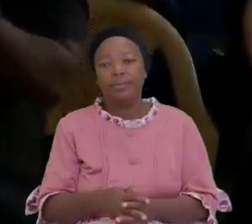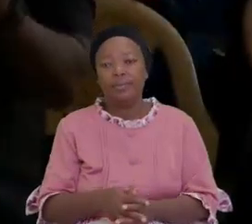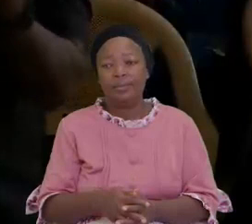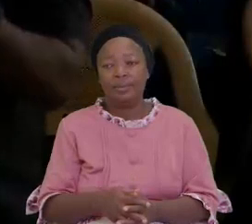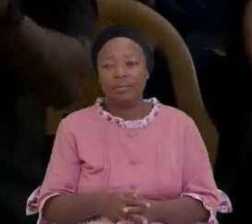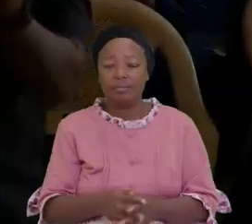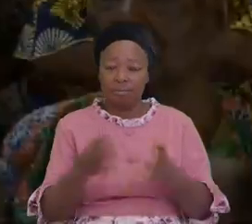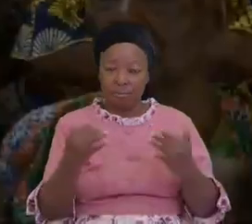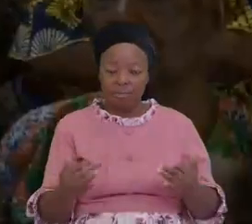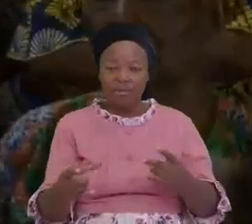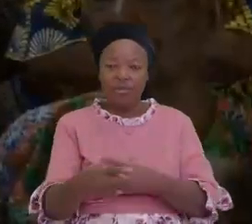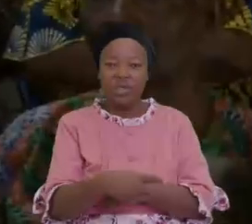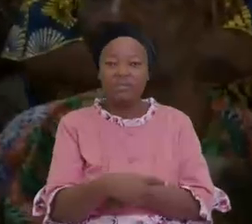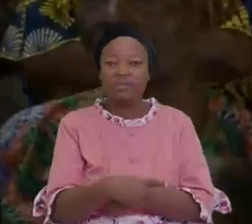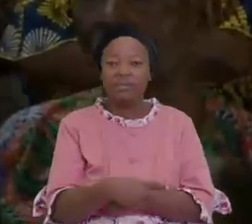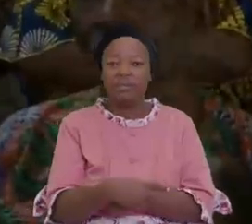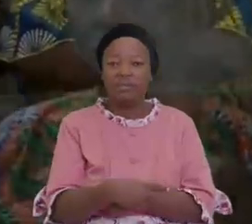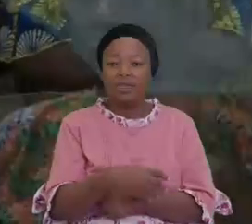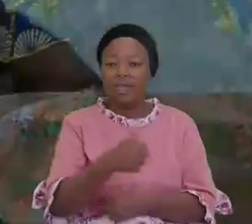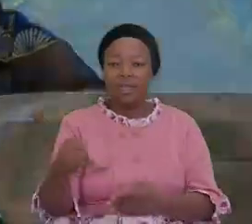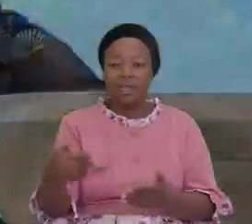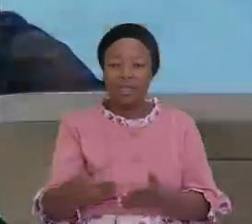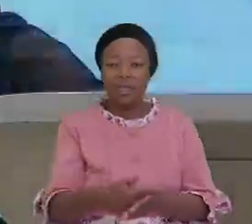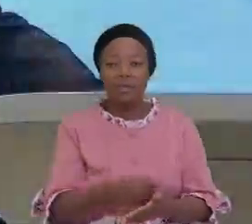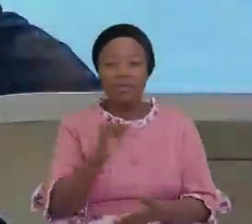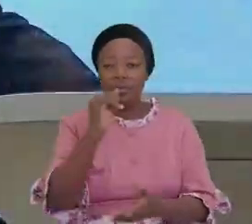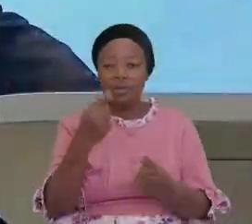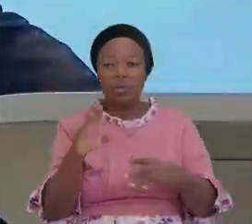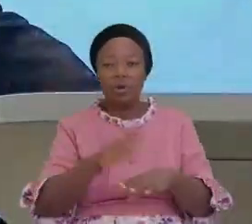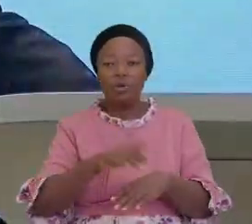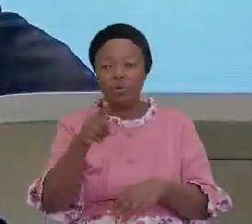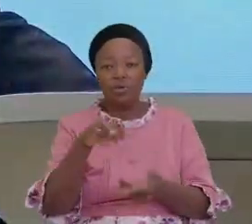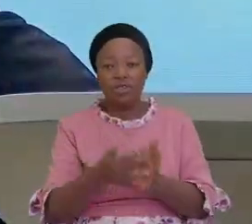Today, a new day is coming on you.